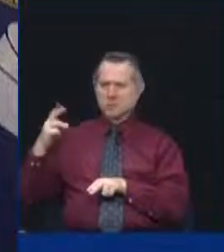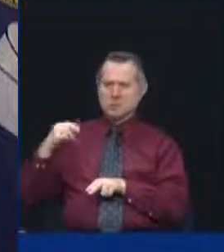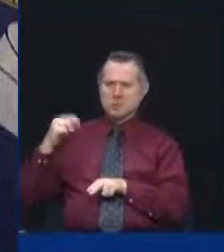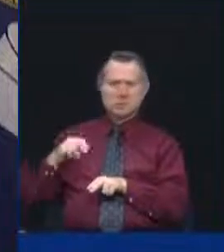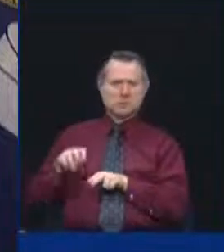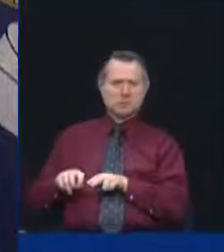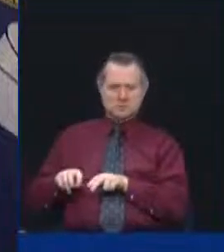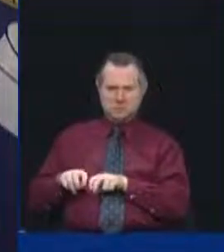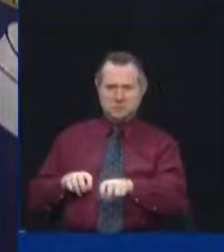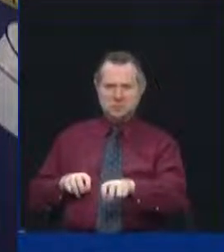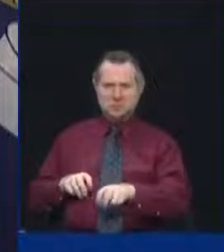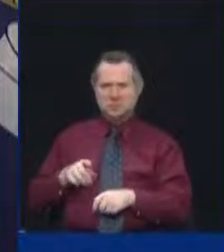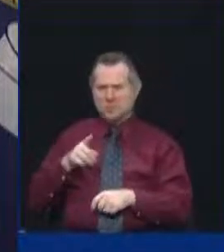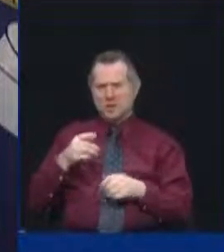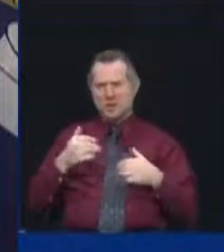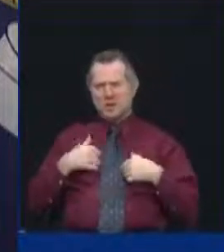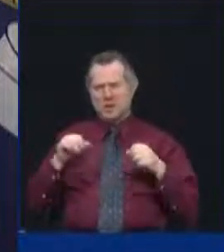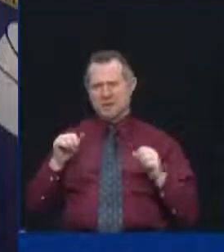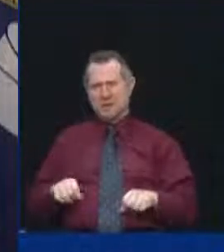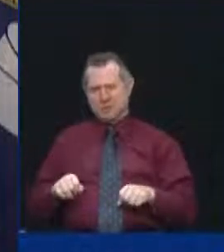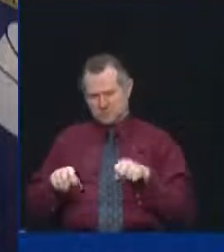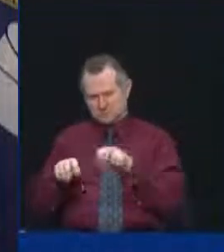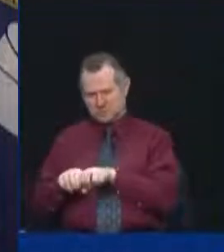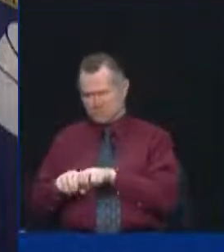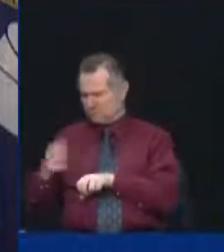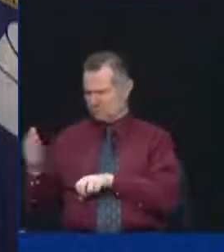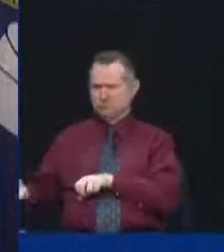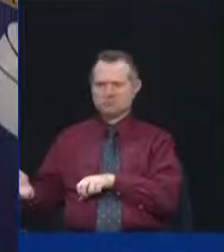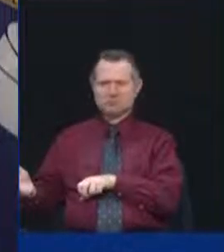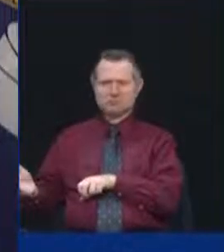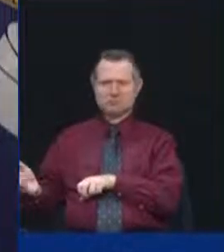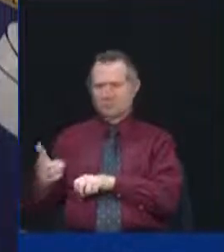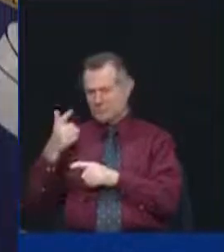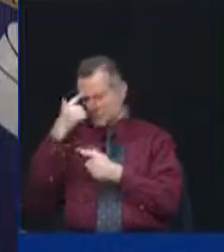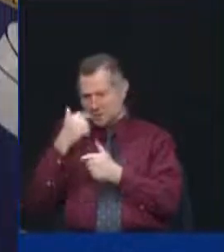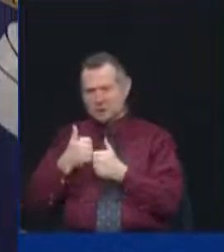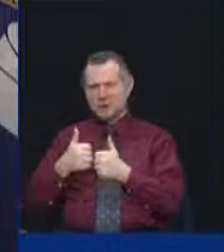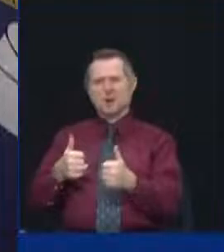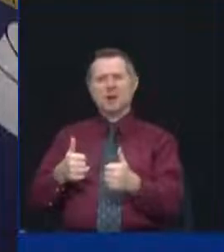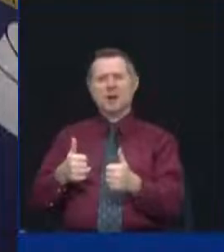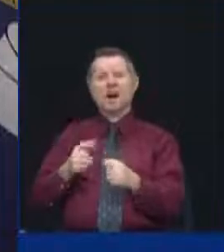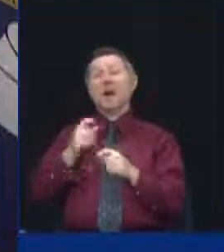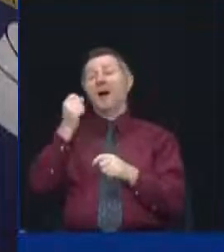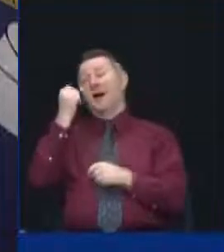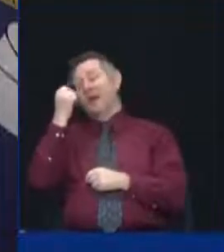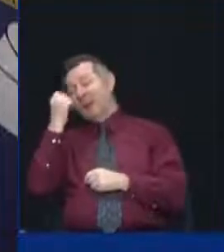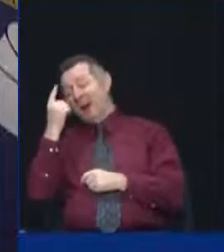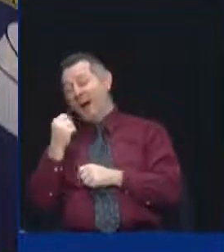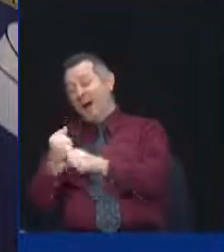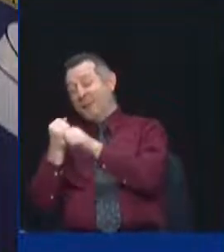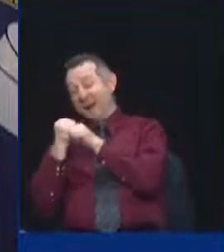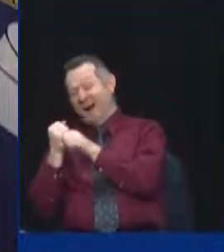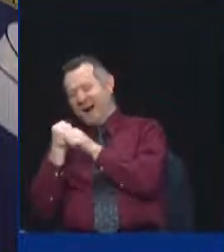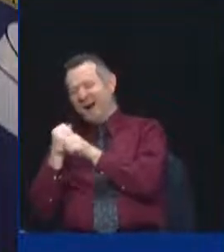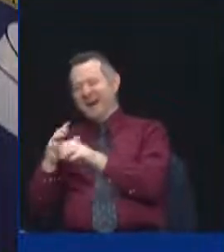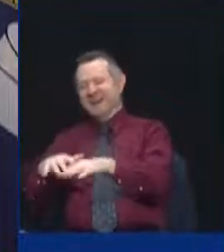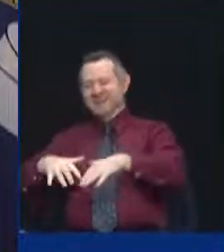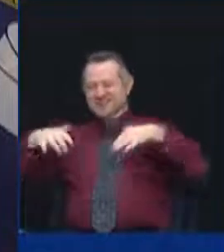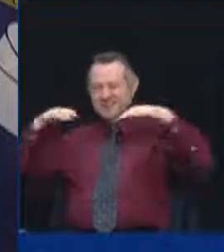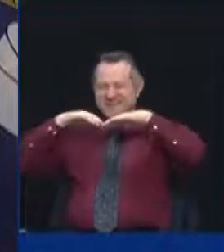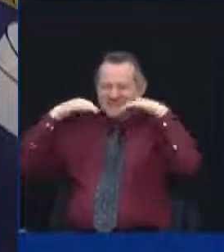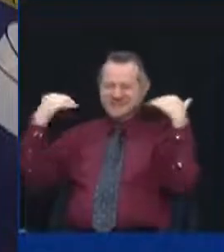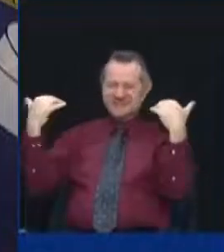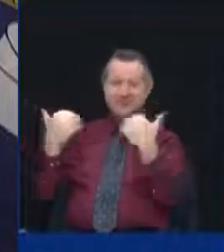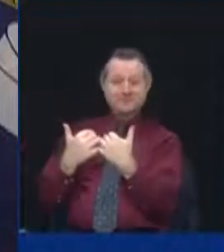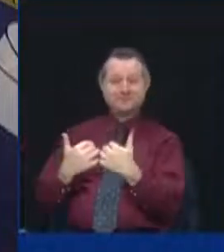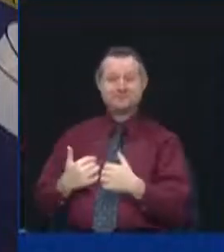You can sit next to someone anywhere you want, but in a stadium with a person